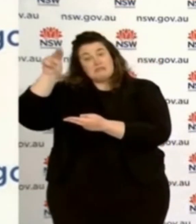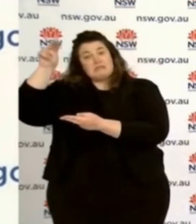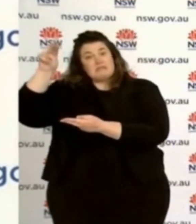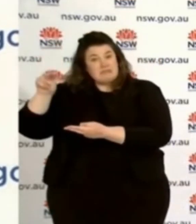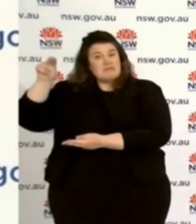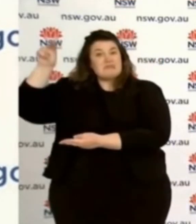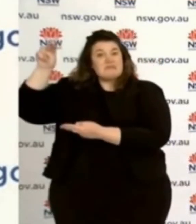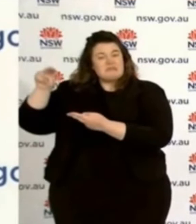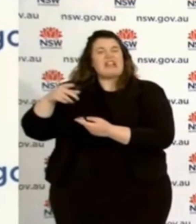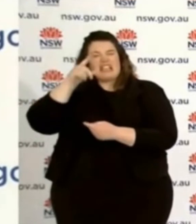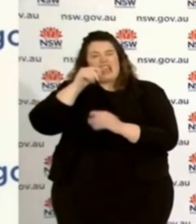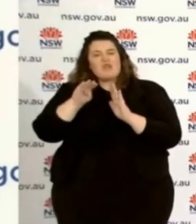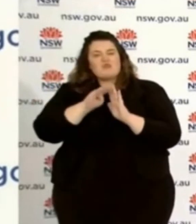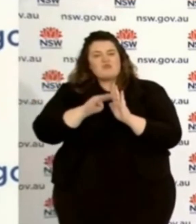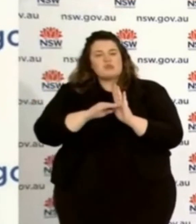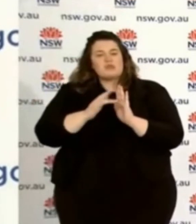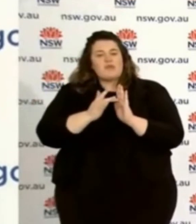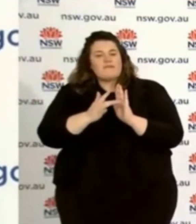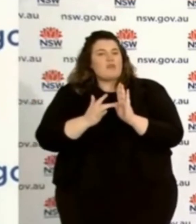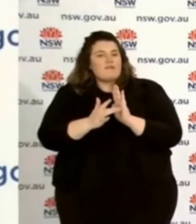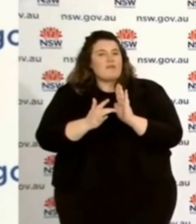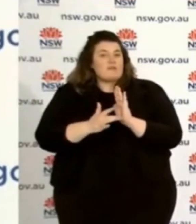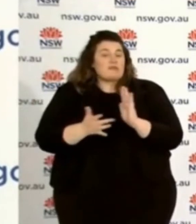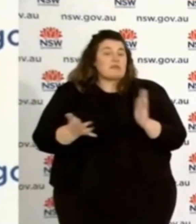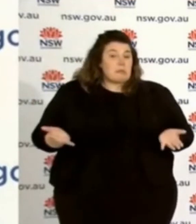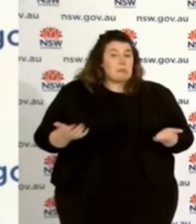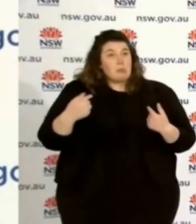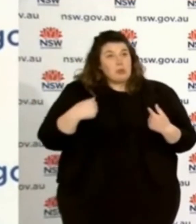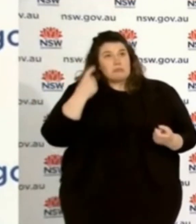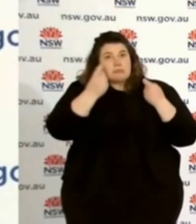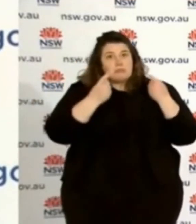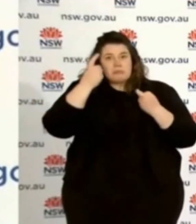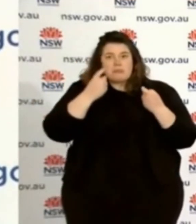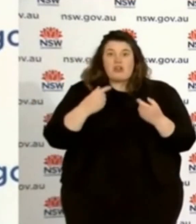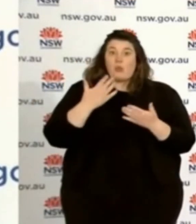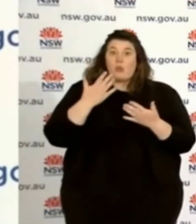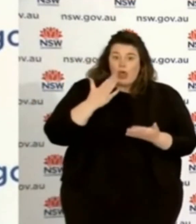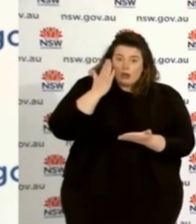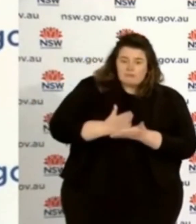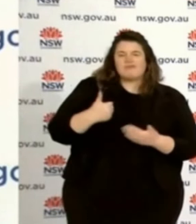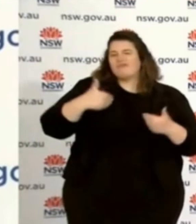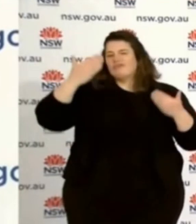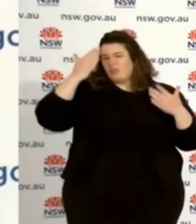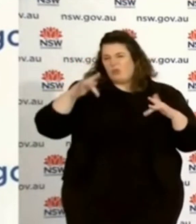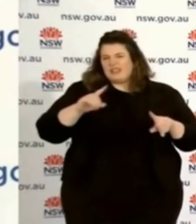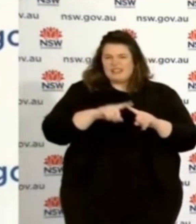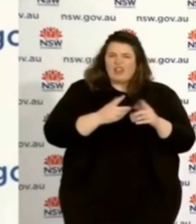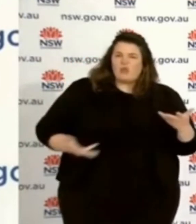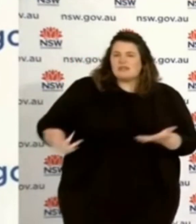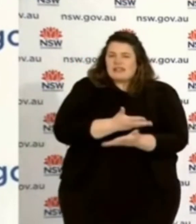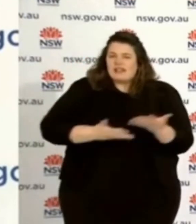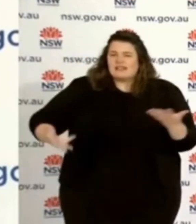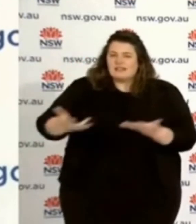we have confidence now that we can ease up here or there. That is still very much an open question, and if a local government area of